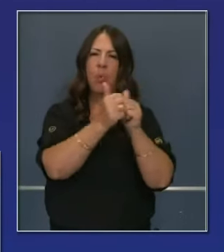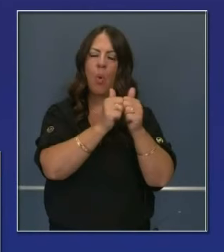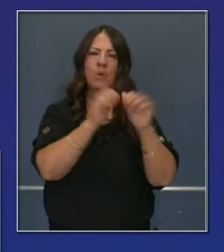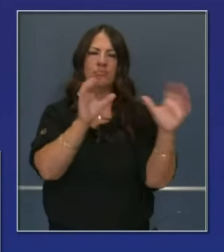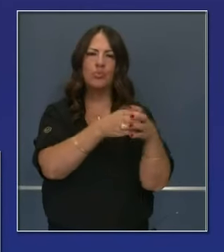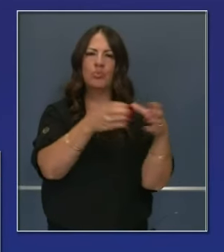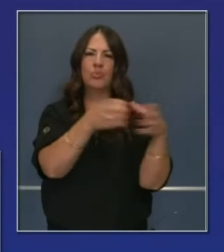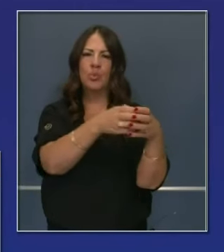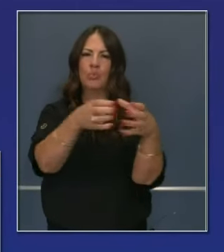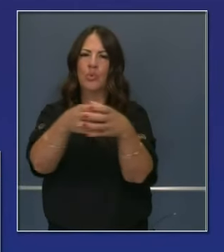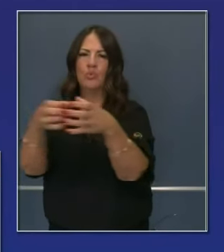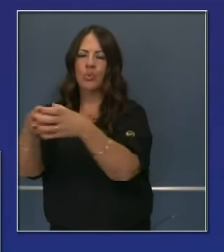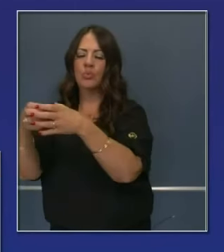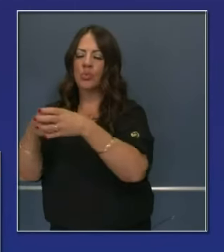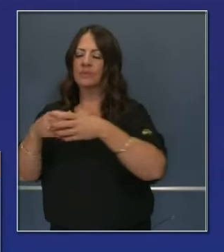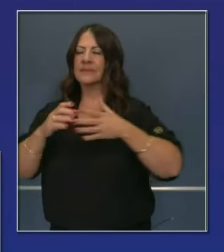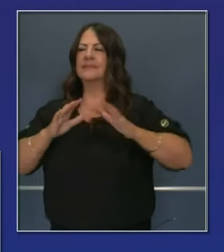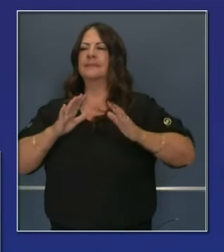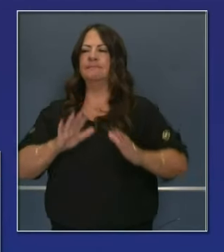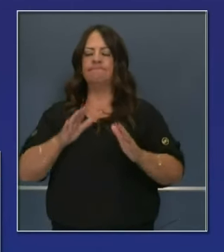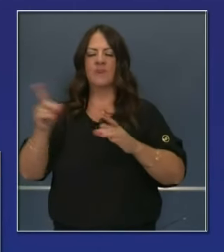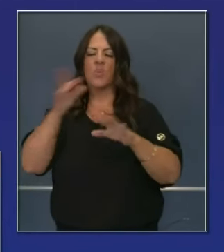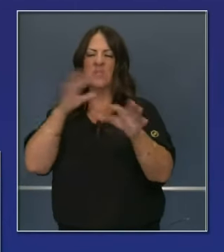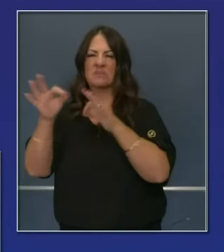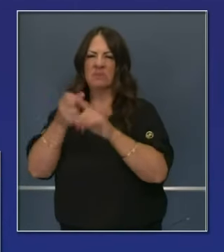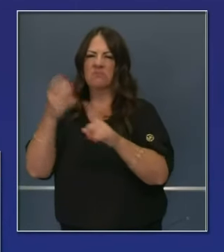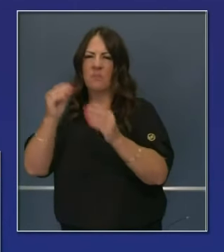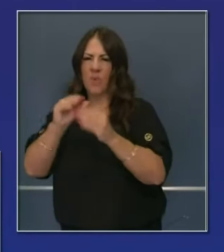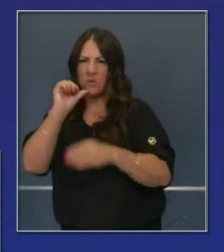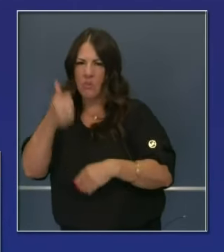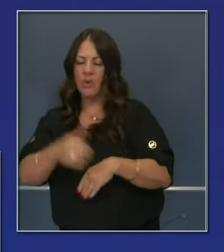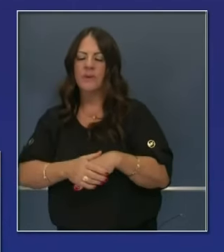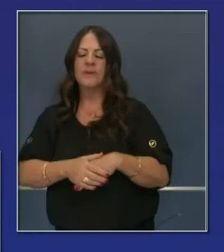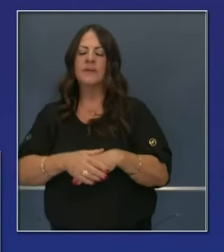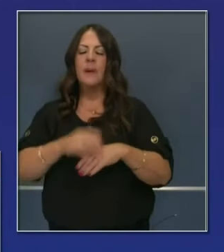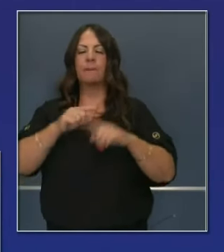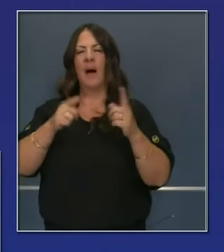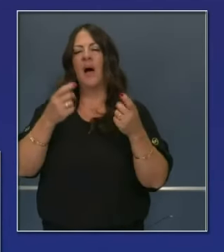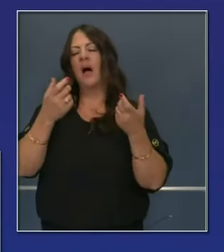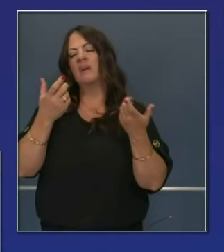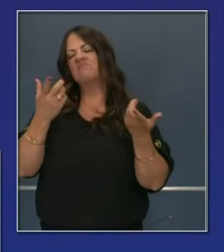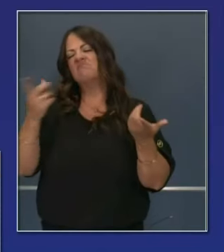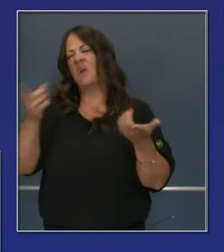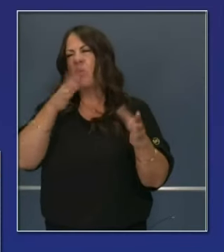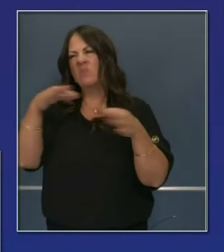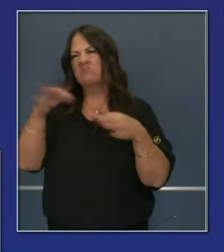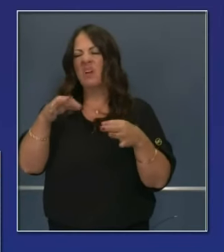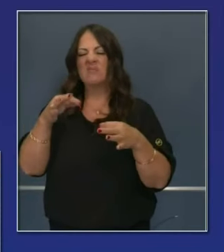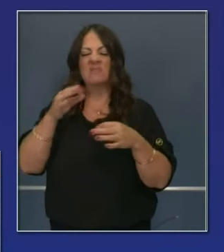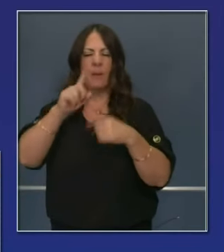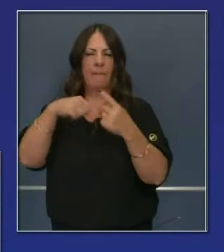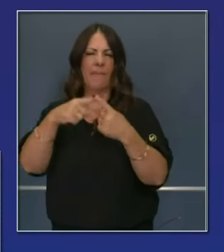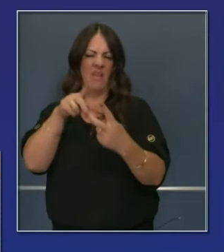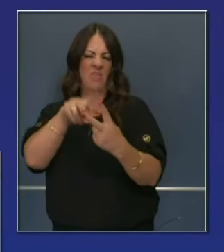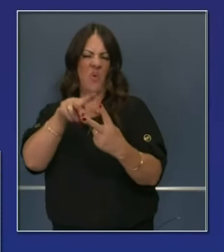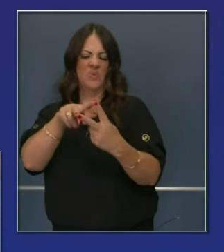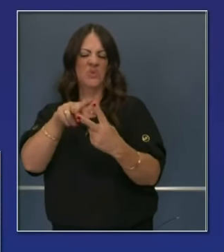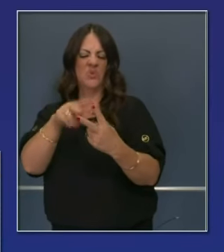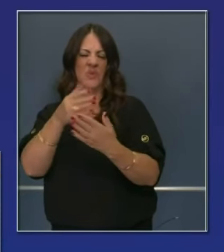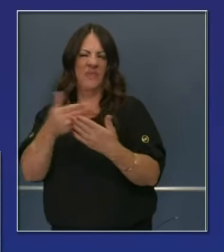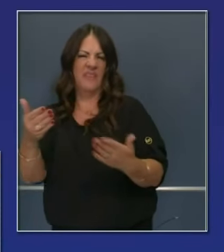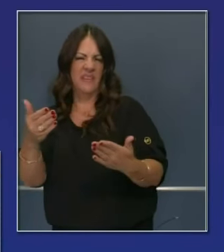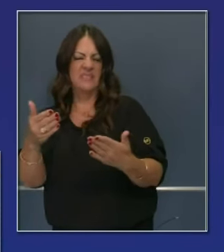It's many different parts that are part of the theme park industry. But Dr. Galley will be updating you tomorrow